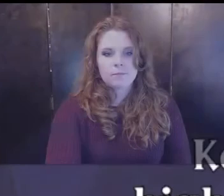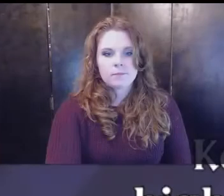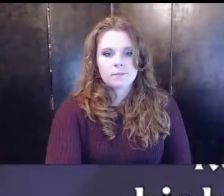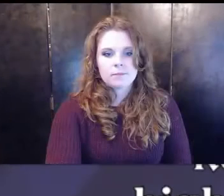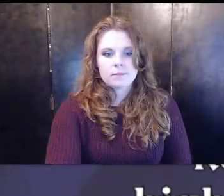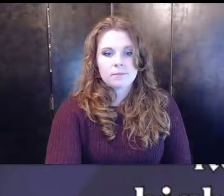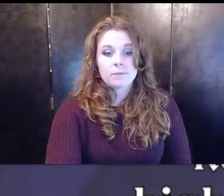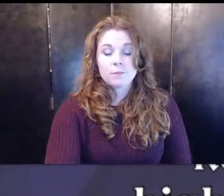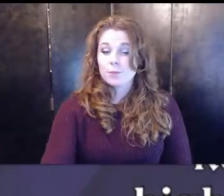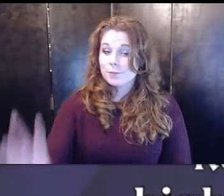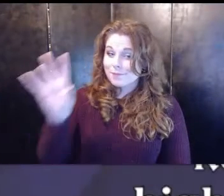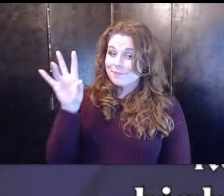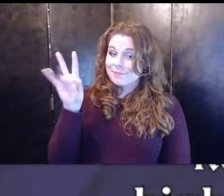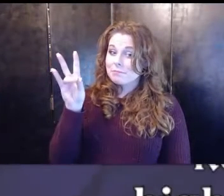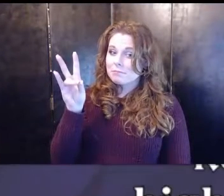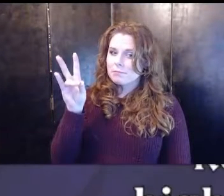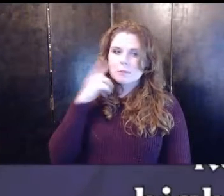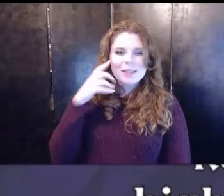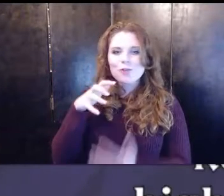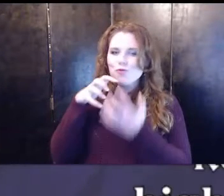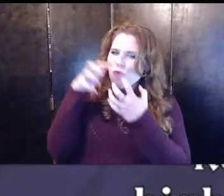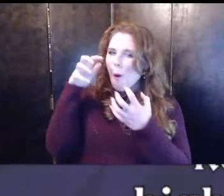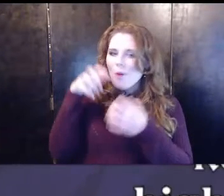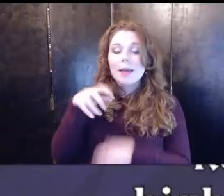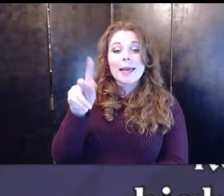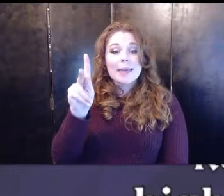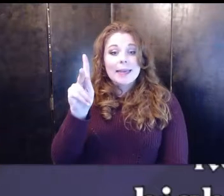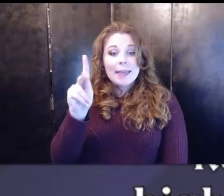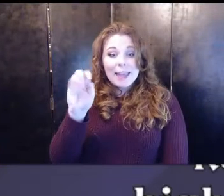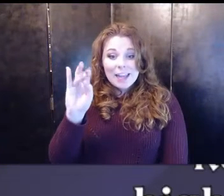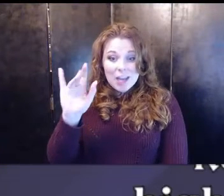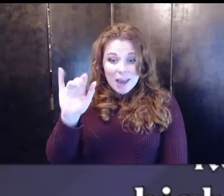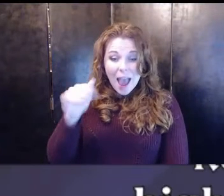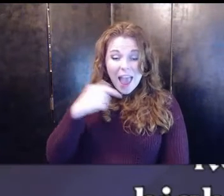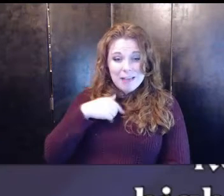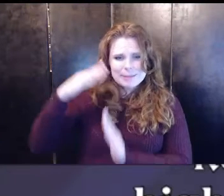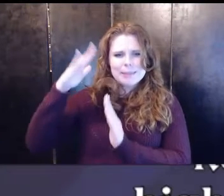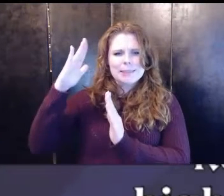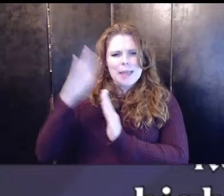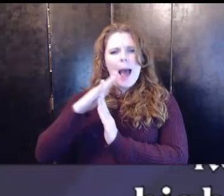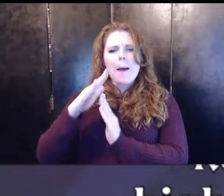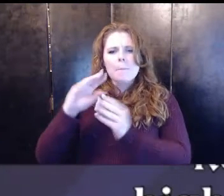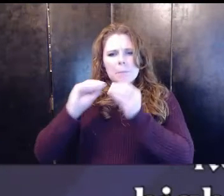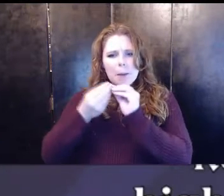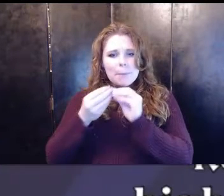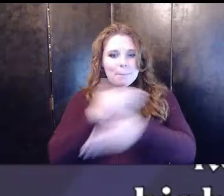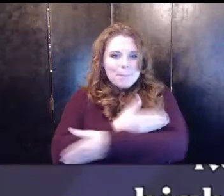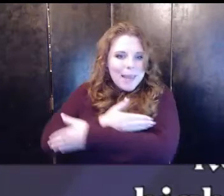And question 7 may make you roar. Kenya is reporting higher numbers of baby elephants